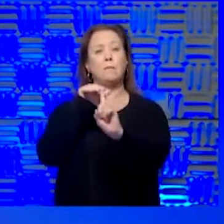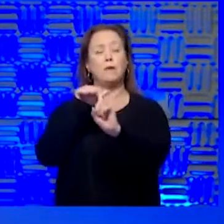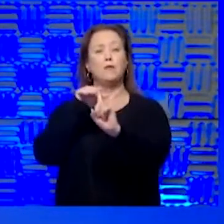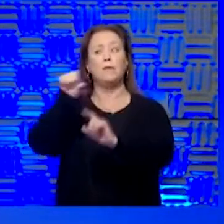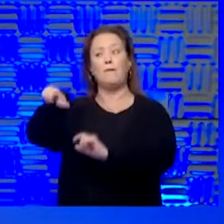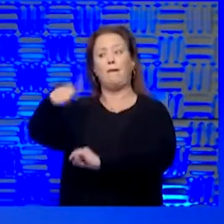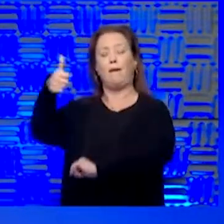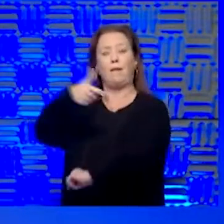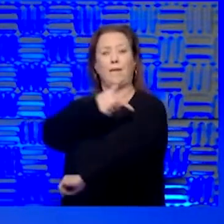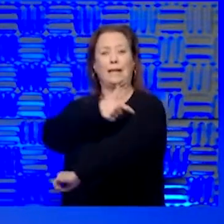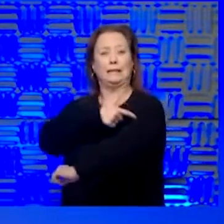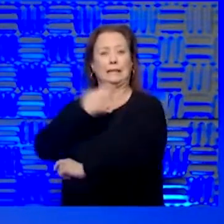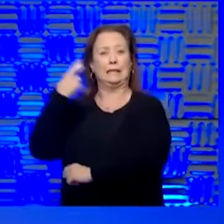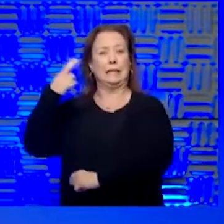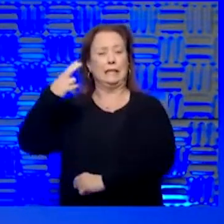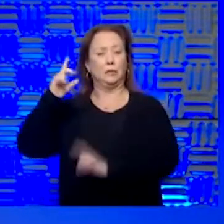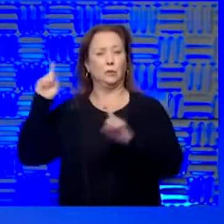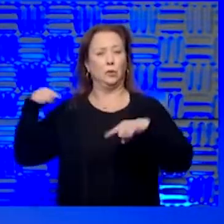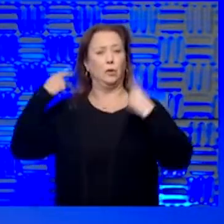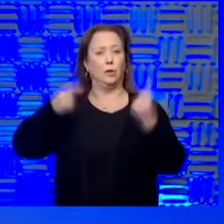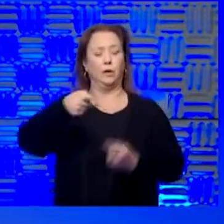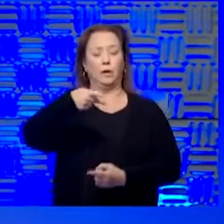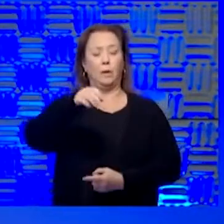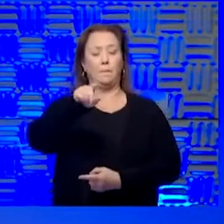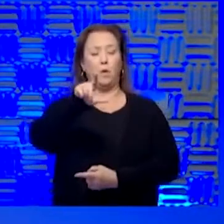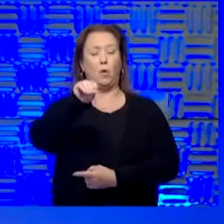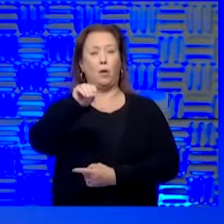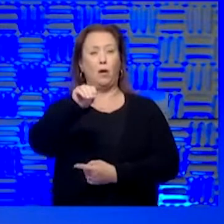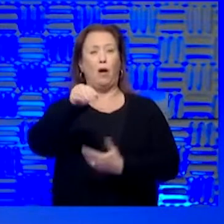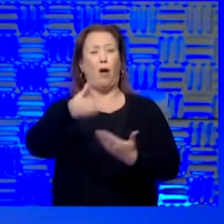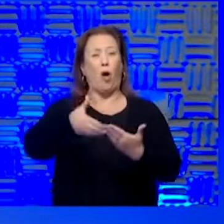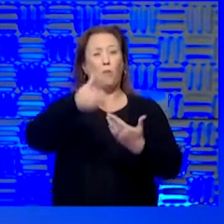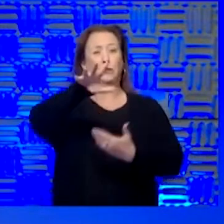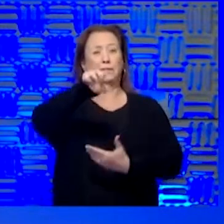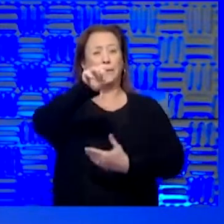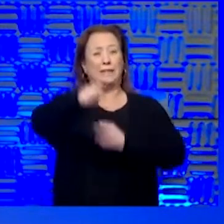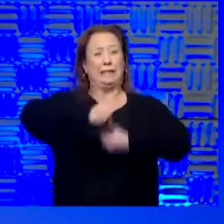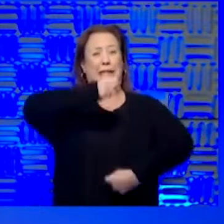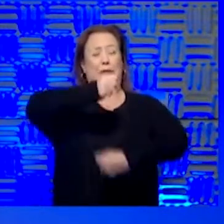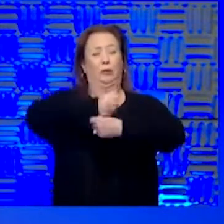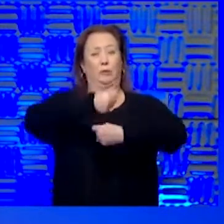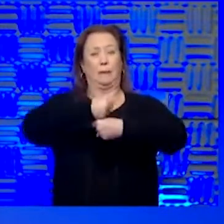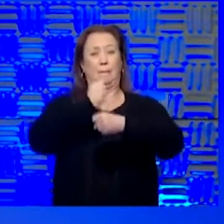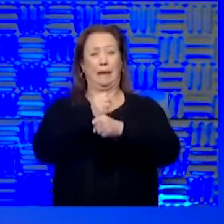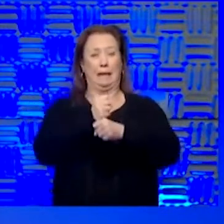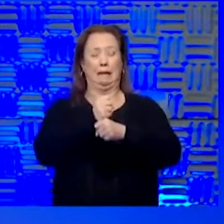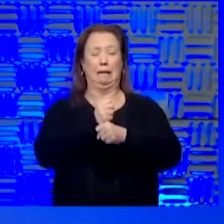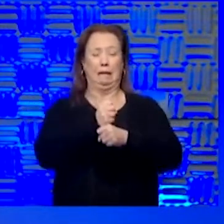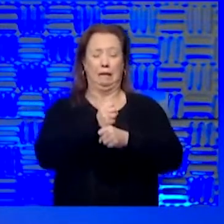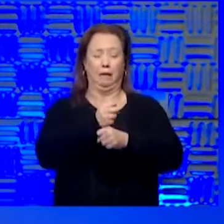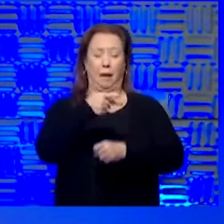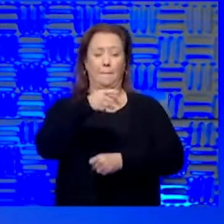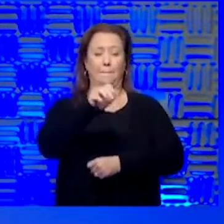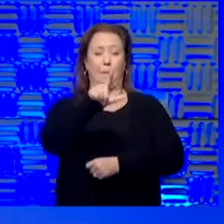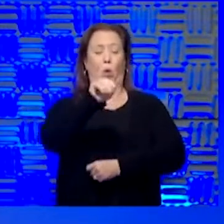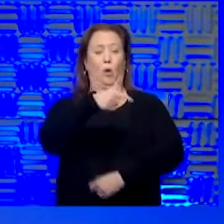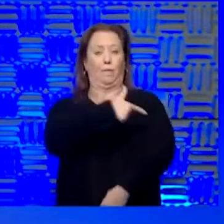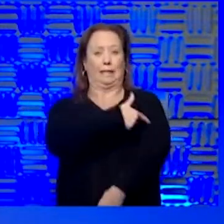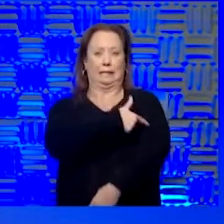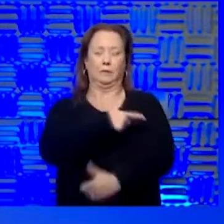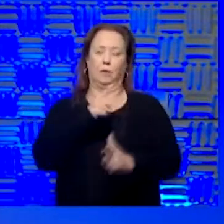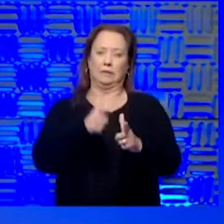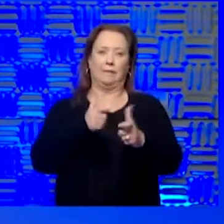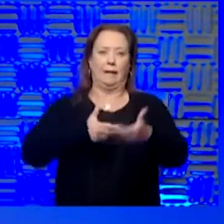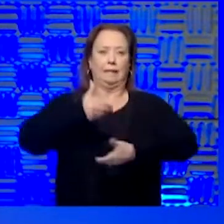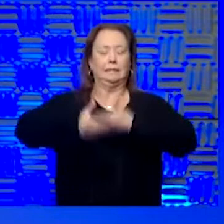other vaccines historically, like polio, it took almost 50 years to create a vaccine. So this is a very fast track. As far as our